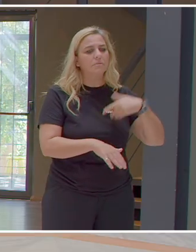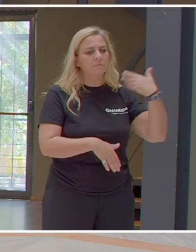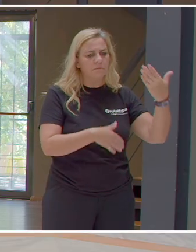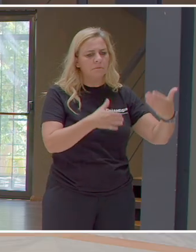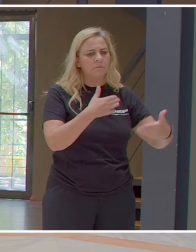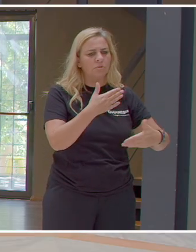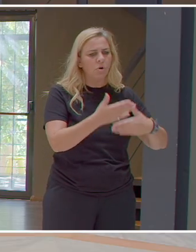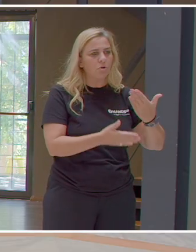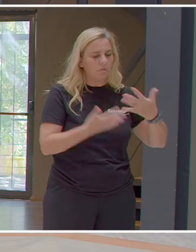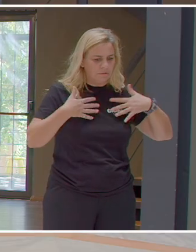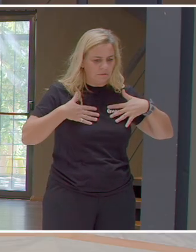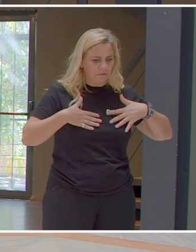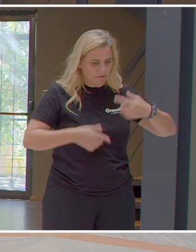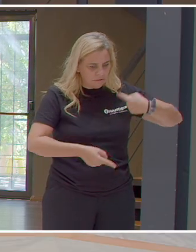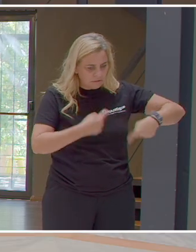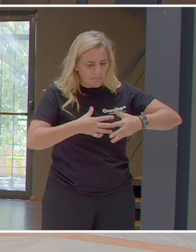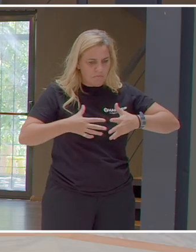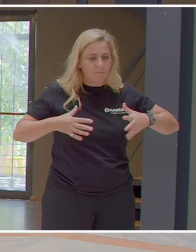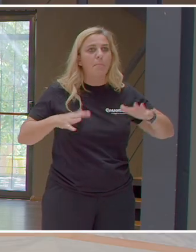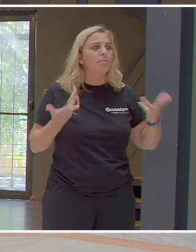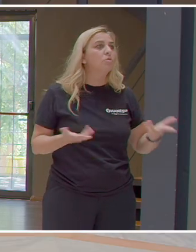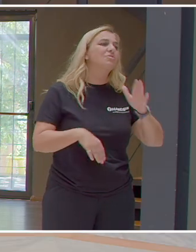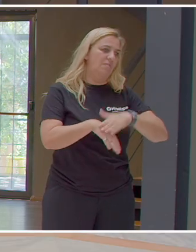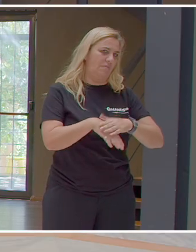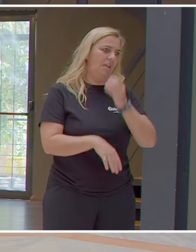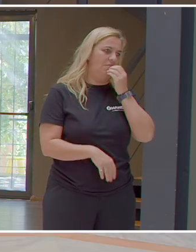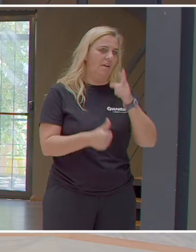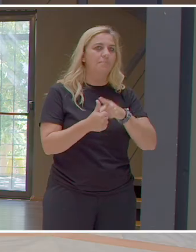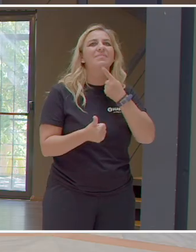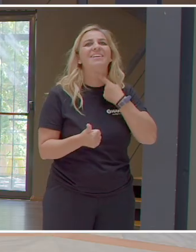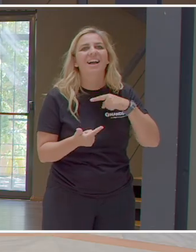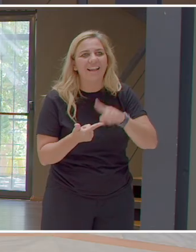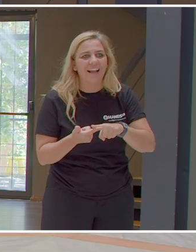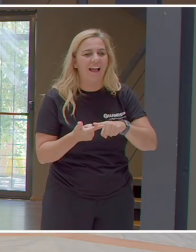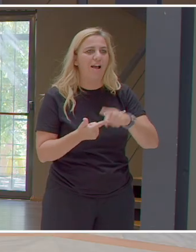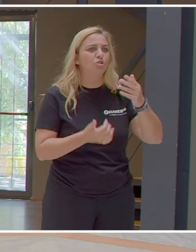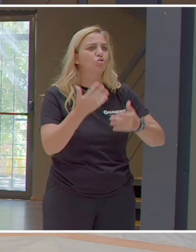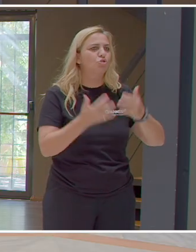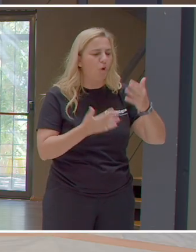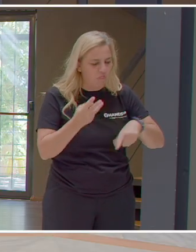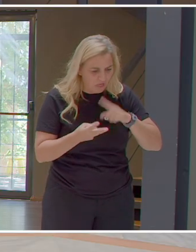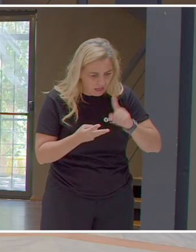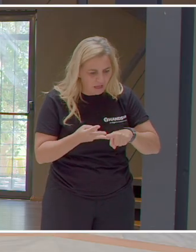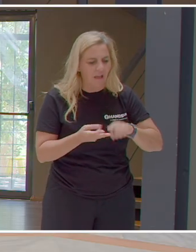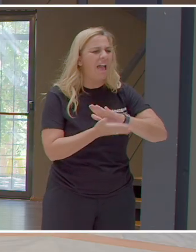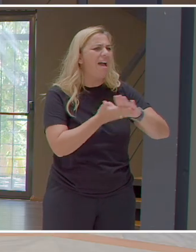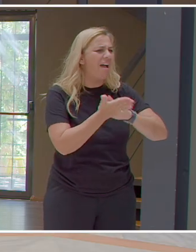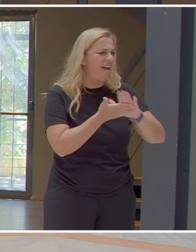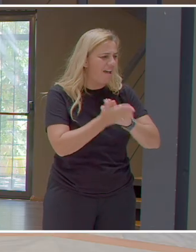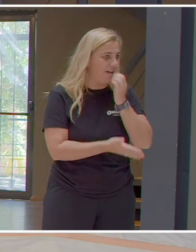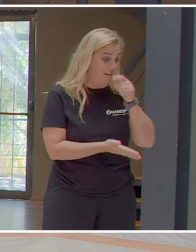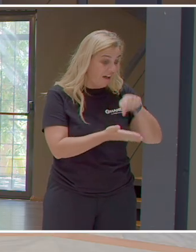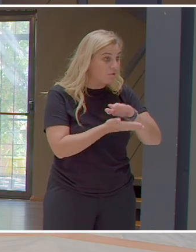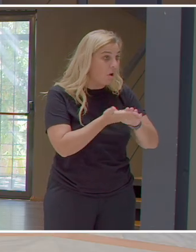it get into our bodies? I mean, it's the things we eat. It's candy, it's soda, it's processed food. Most